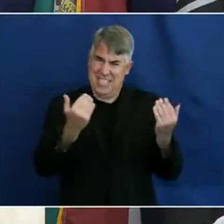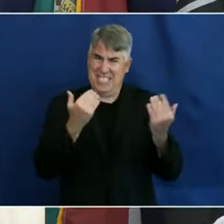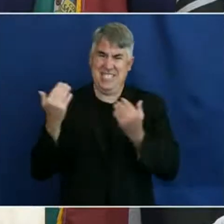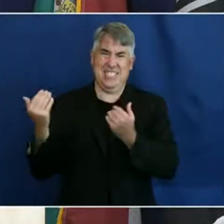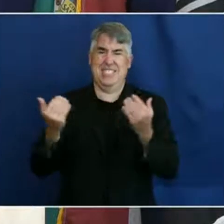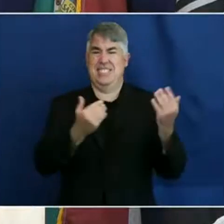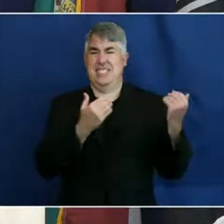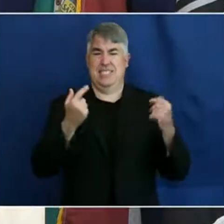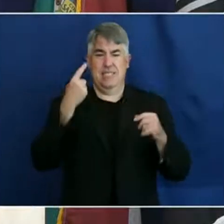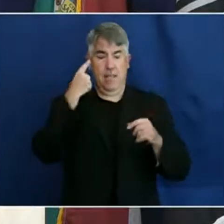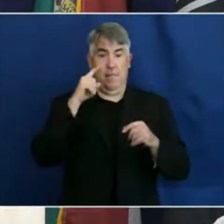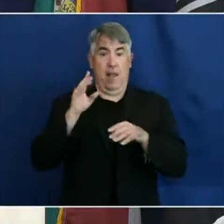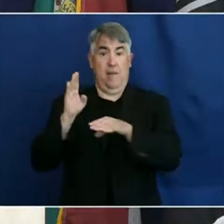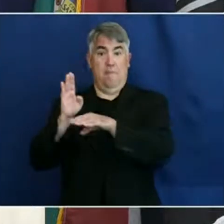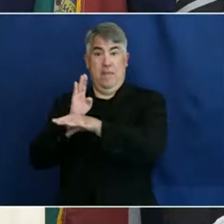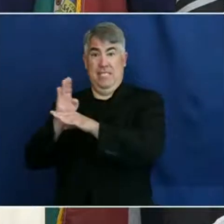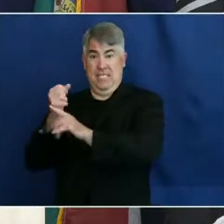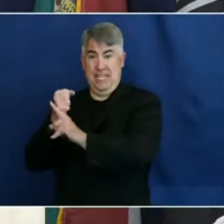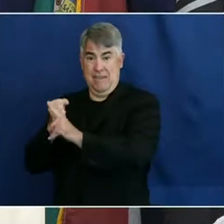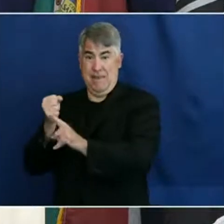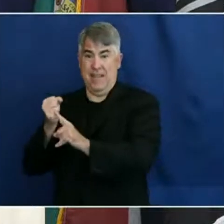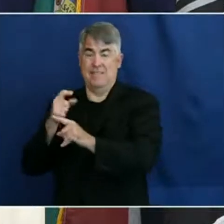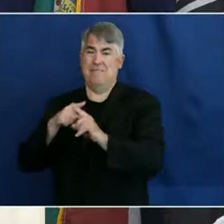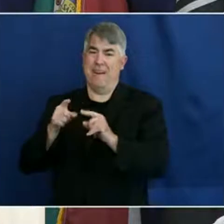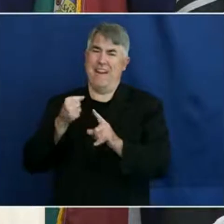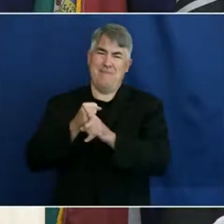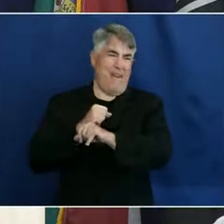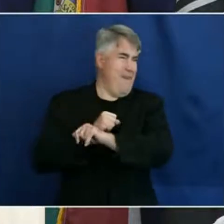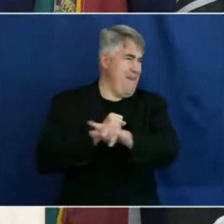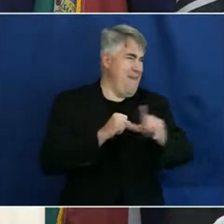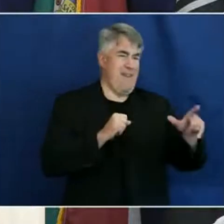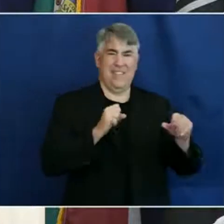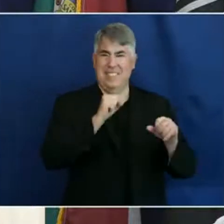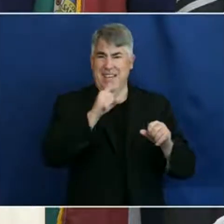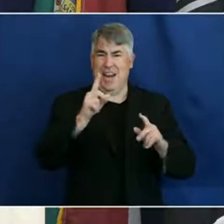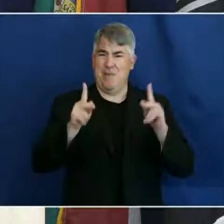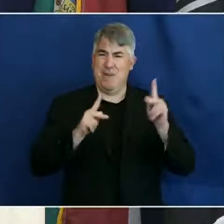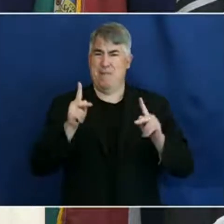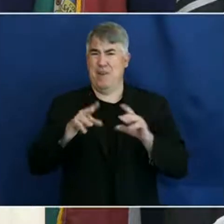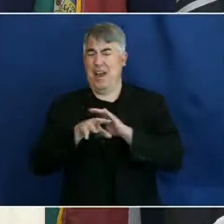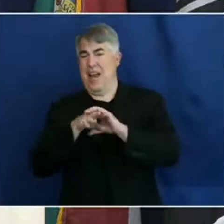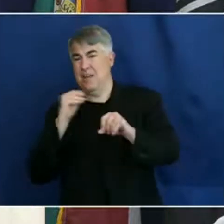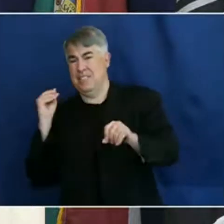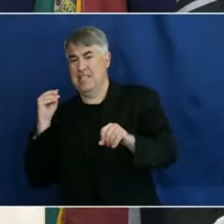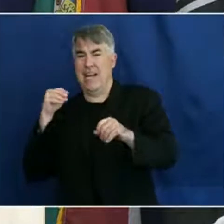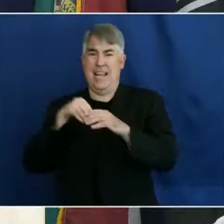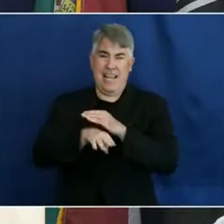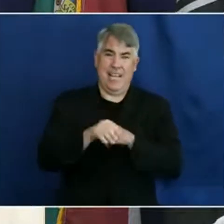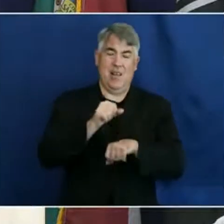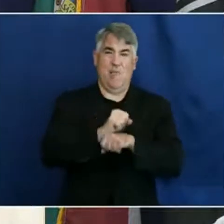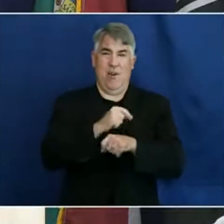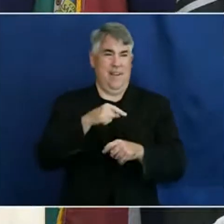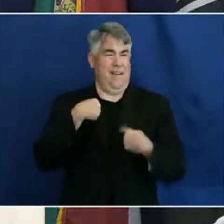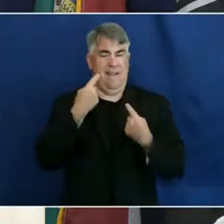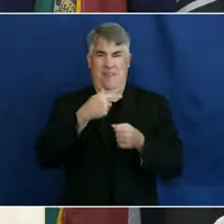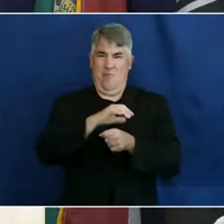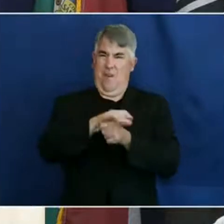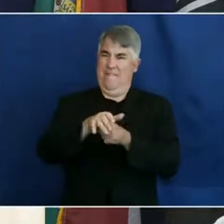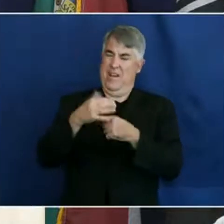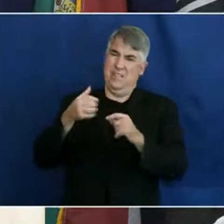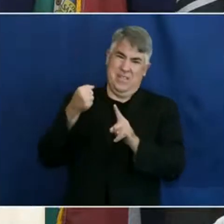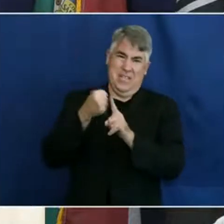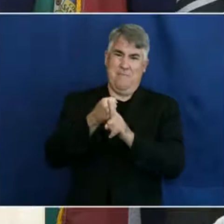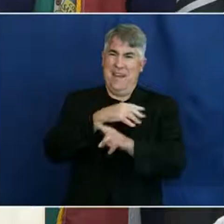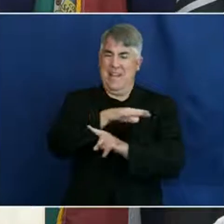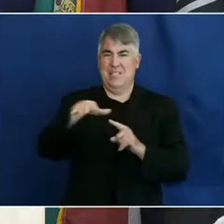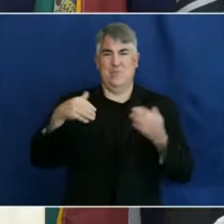businesses that have been impacted, but for all San Diegans who are seeing us work our way out of this pandemic in a positive direction. We also